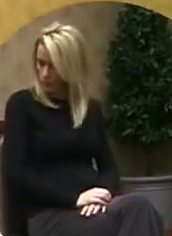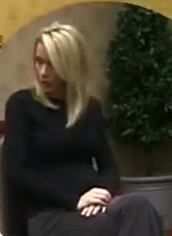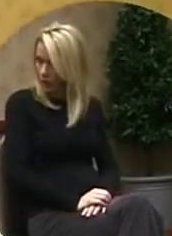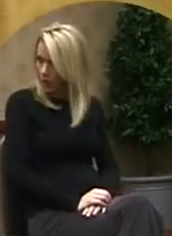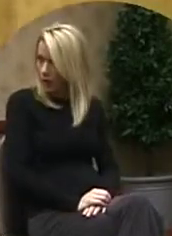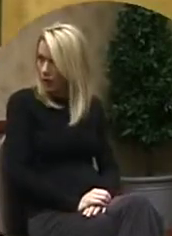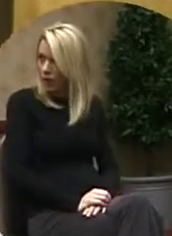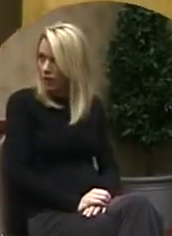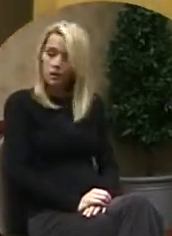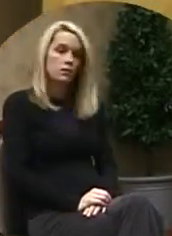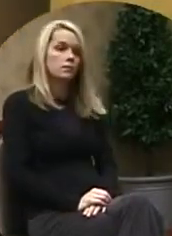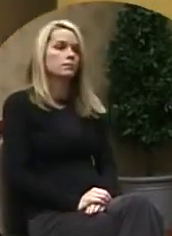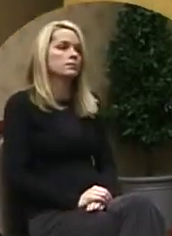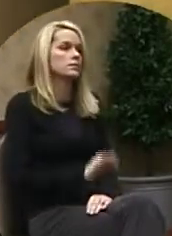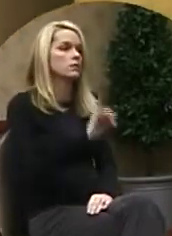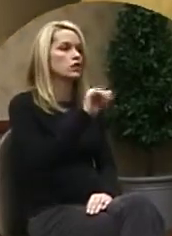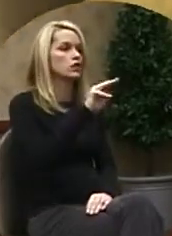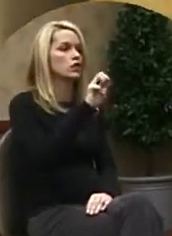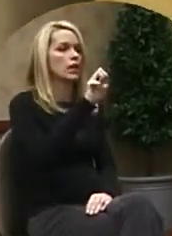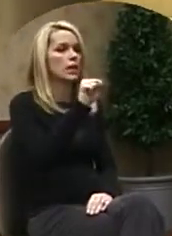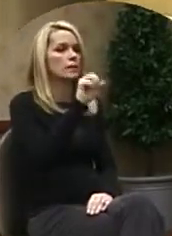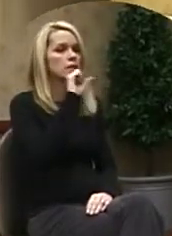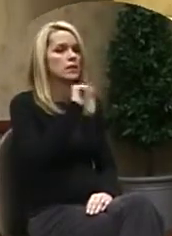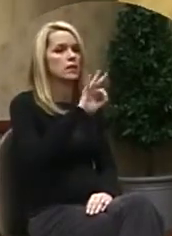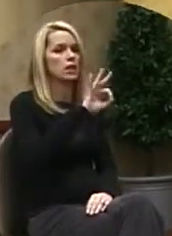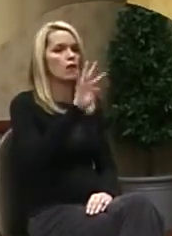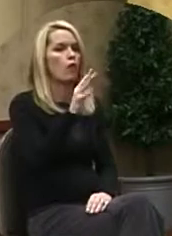James is a 4th grader, 9 years old.